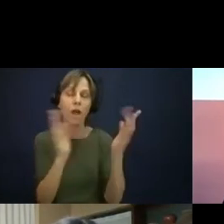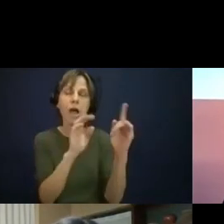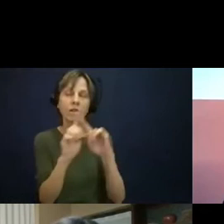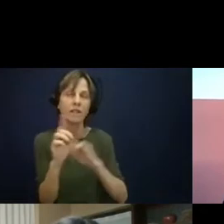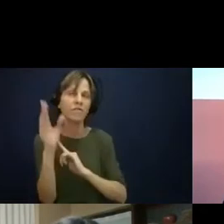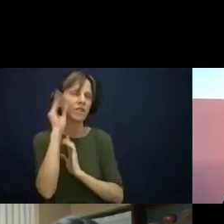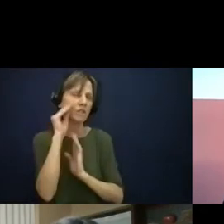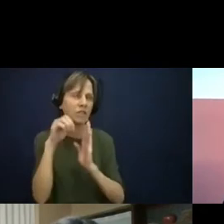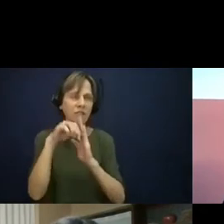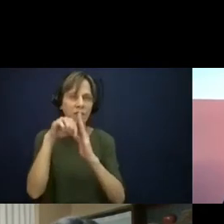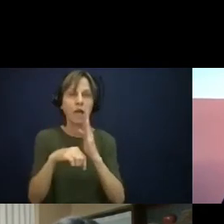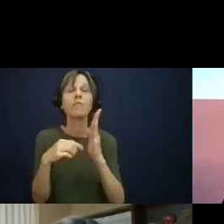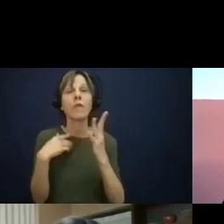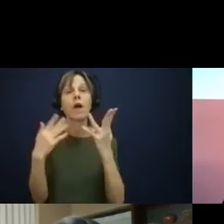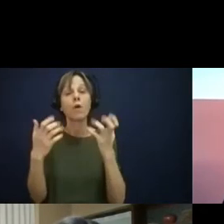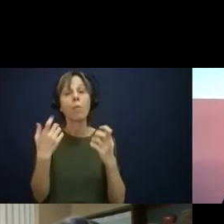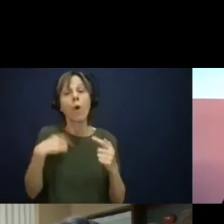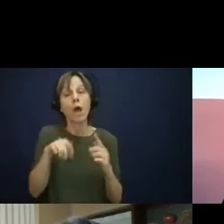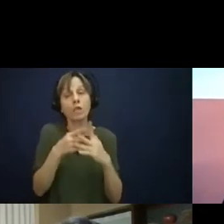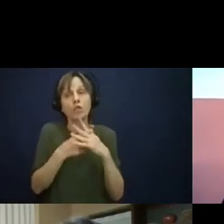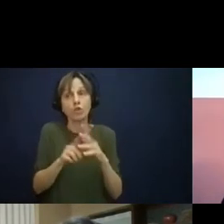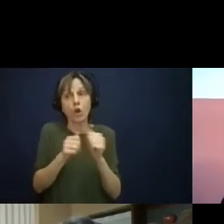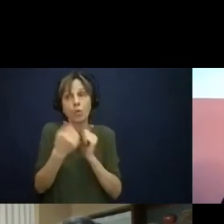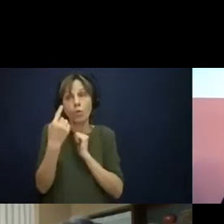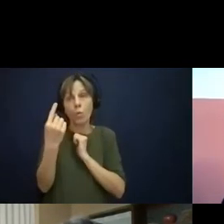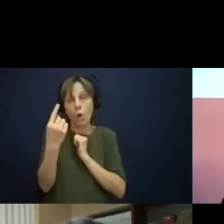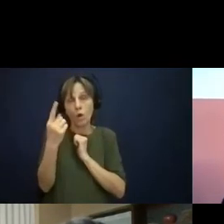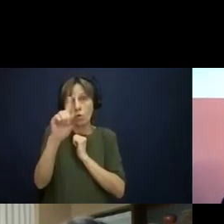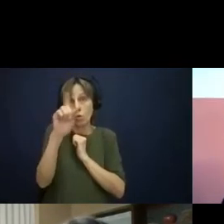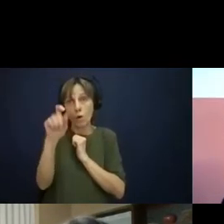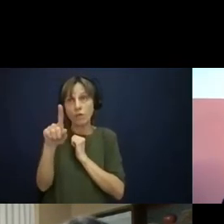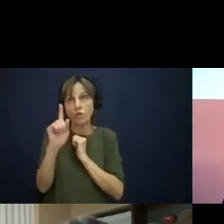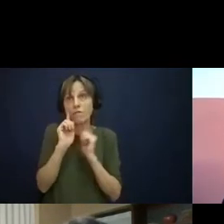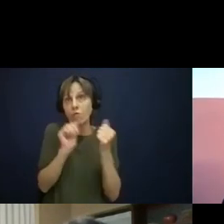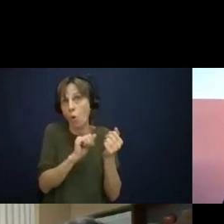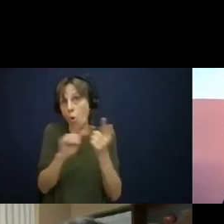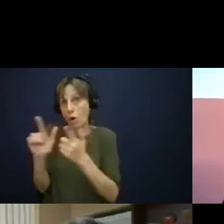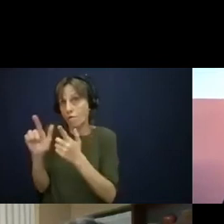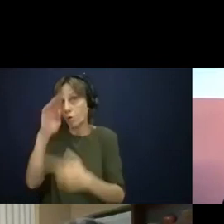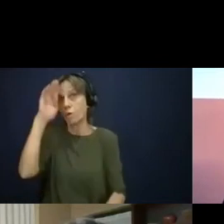us, what I'd like to do is start with one question to all of you.